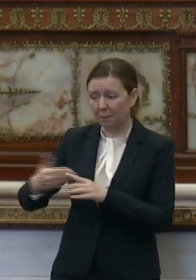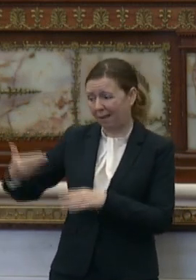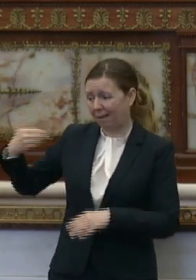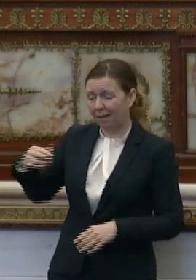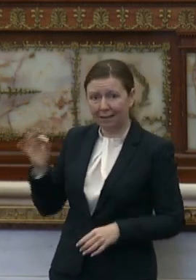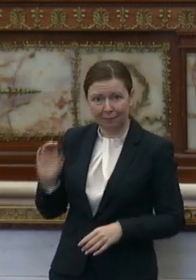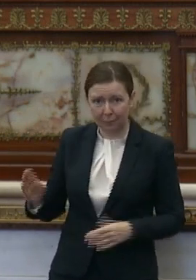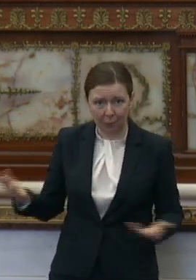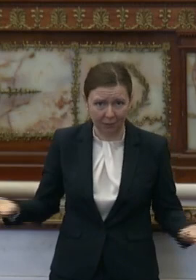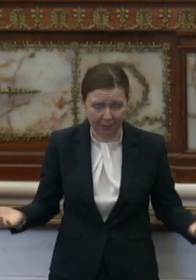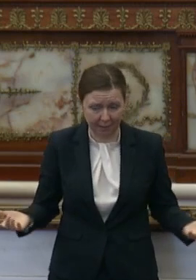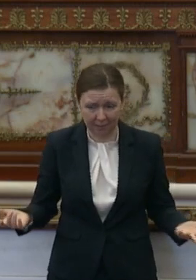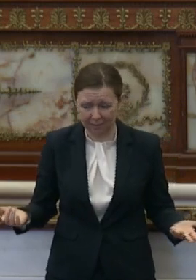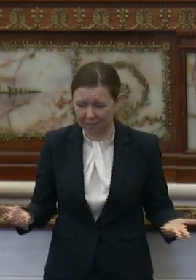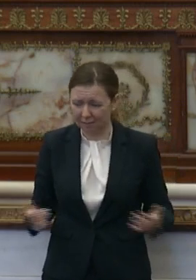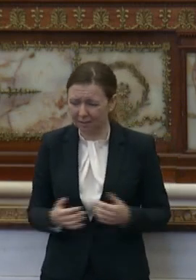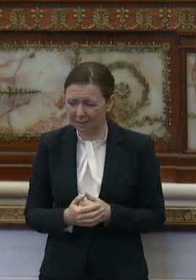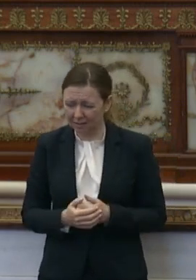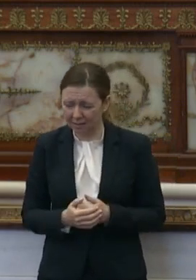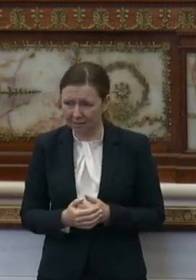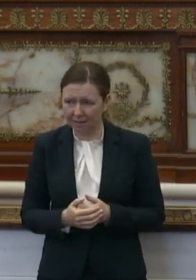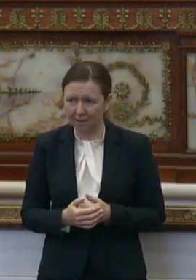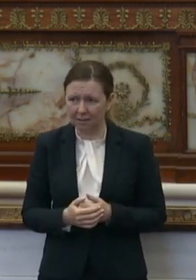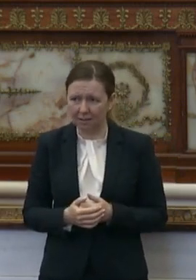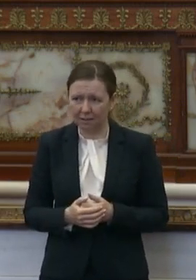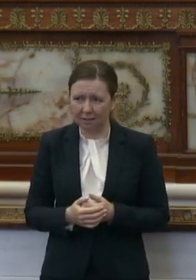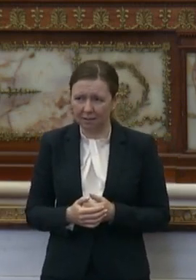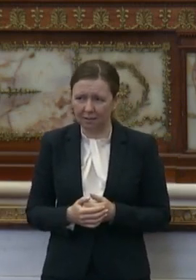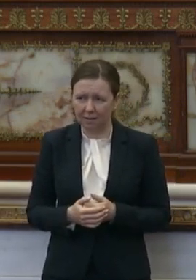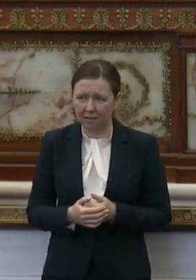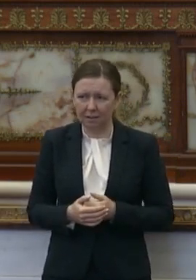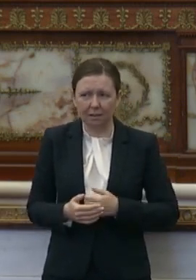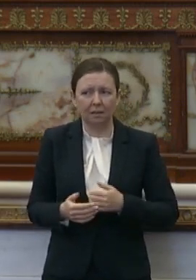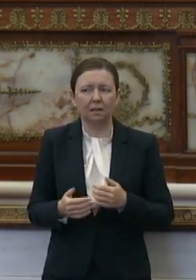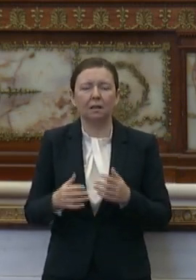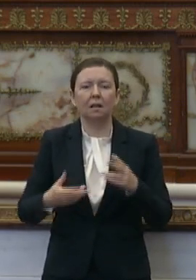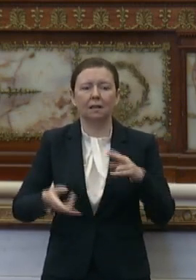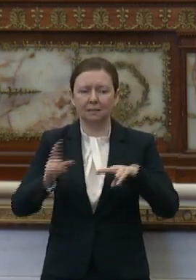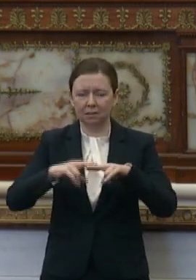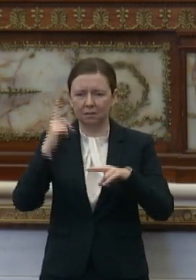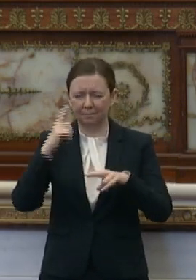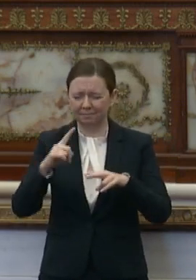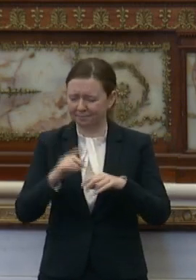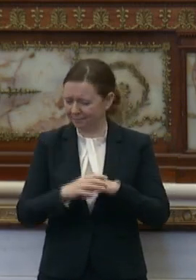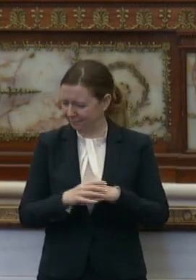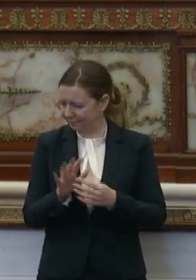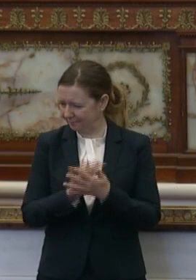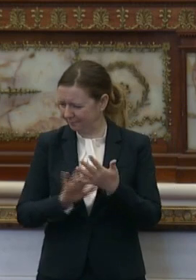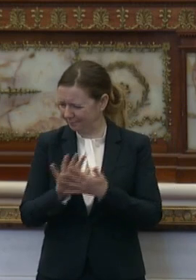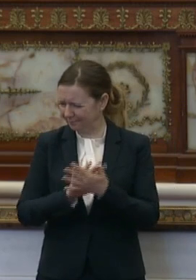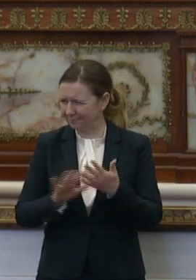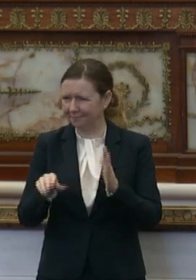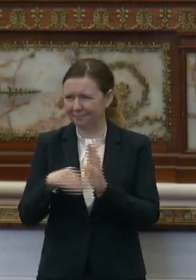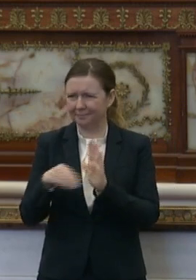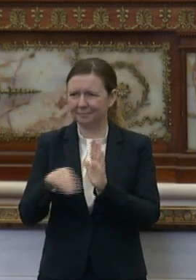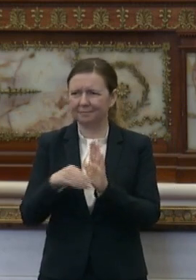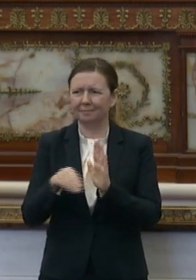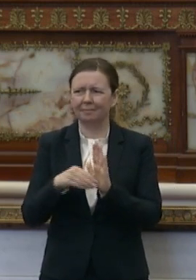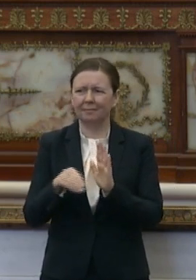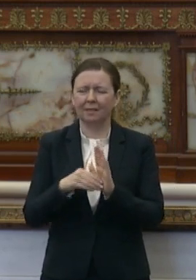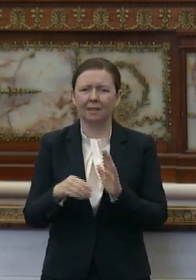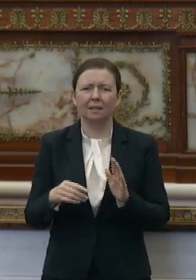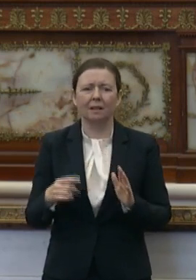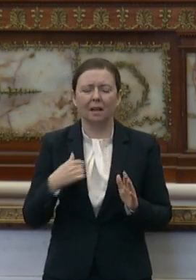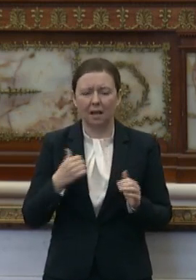date that is before there was an emergency. Additionally, for rents that were due before March 1st, I